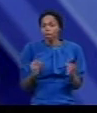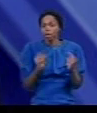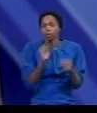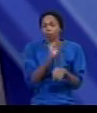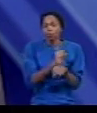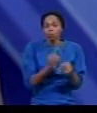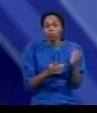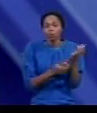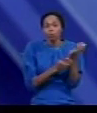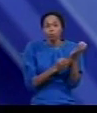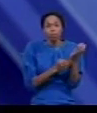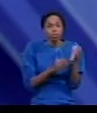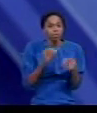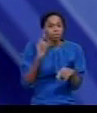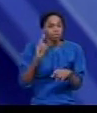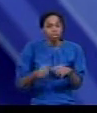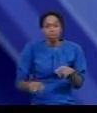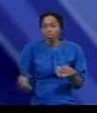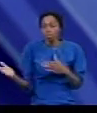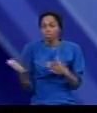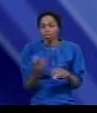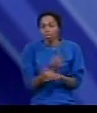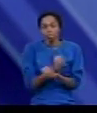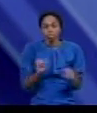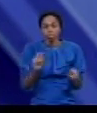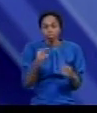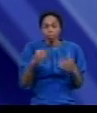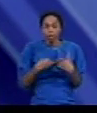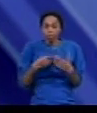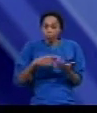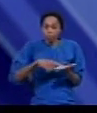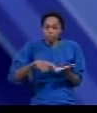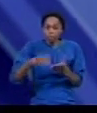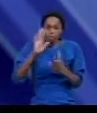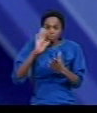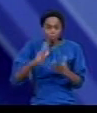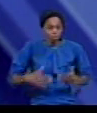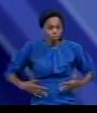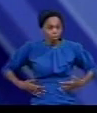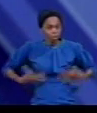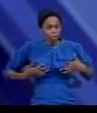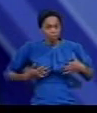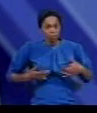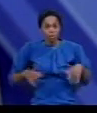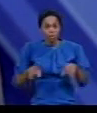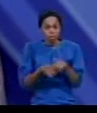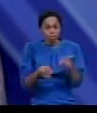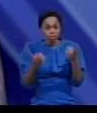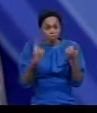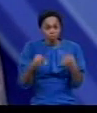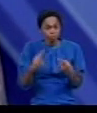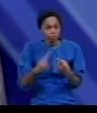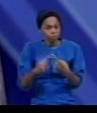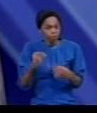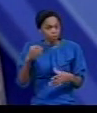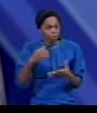save from sin. Check up your life. Have you come to Bible study? Are you born again?